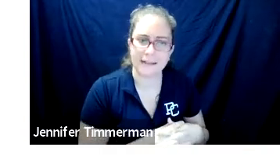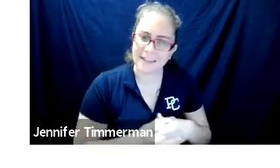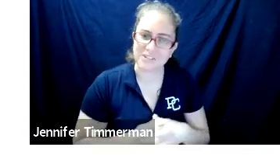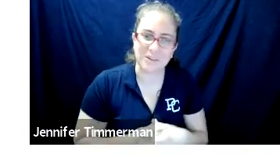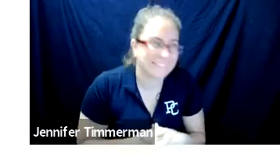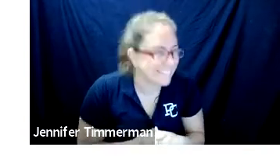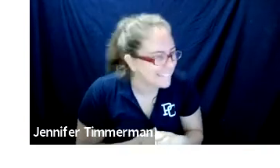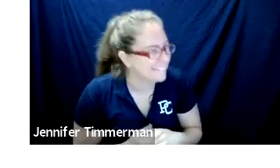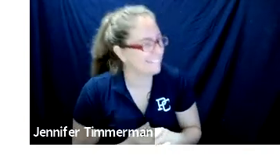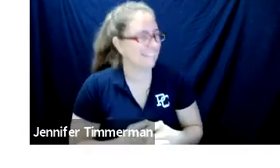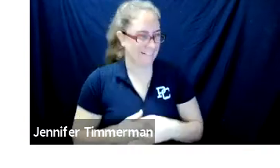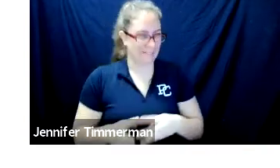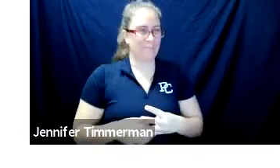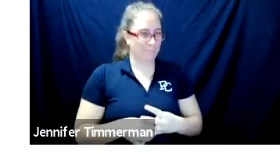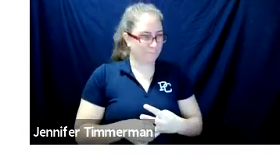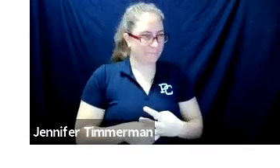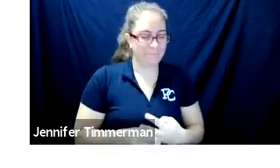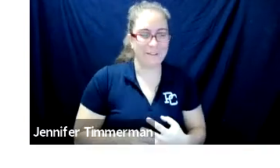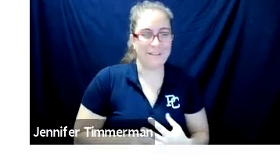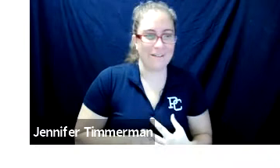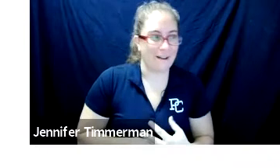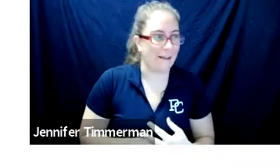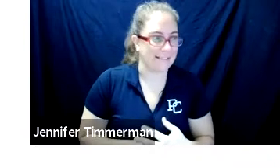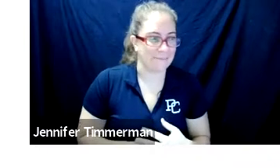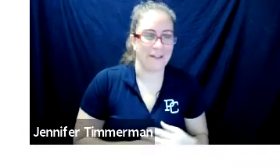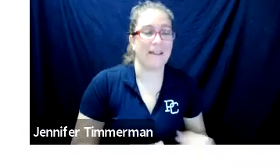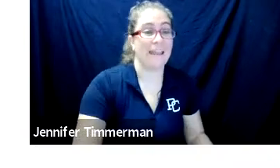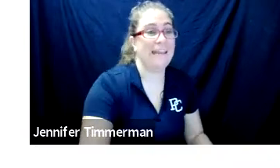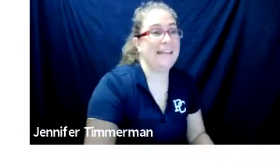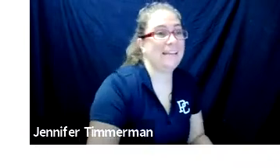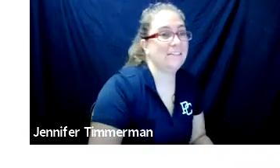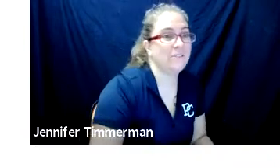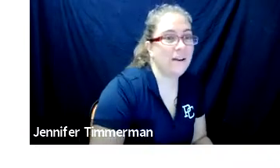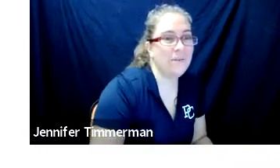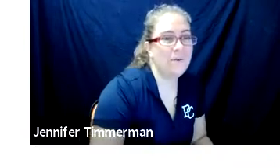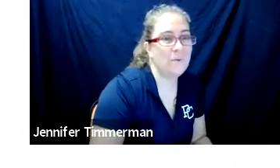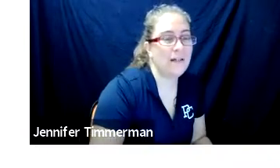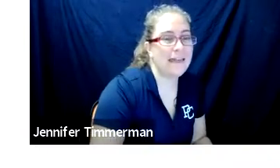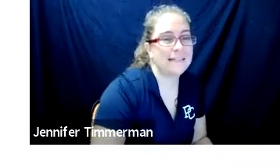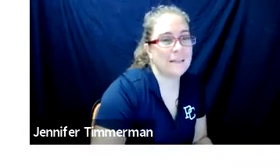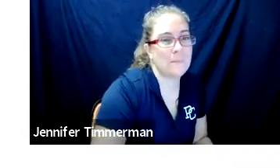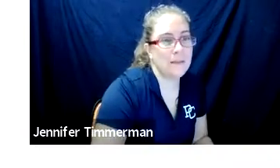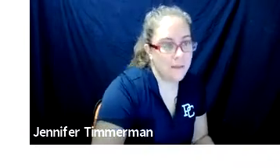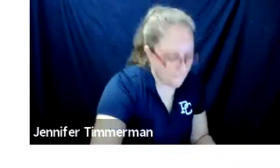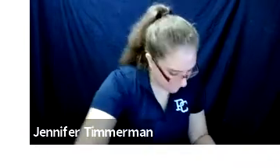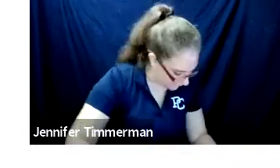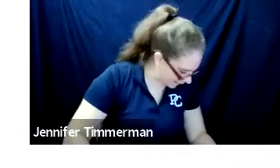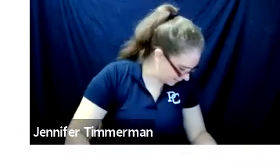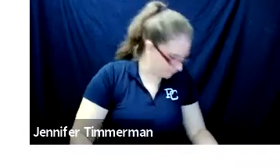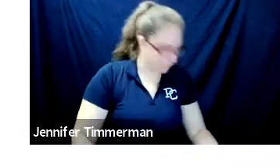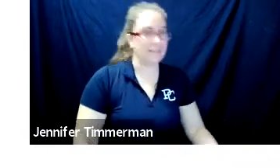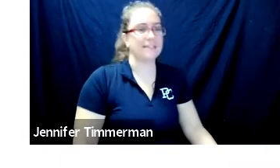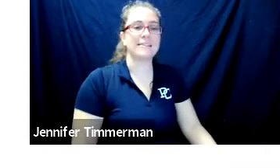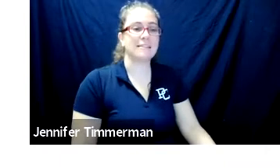realized I hadn't asked you. Oh no, you're good. You're good. Awesome. Okay. So now we'll add in some